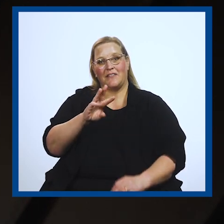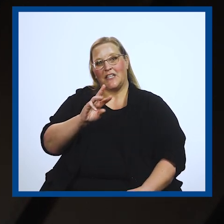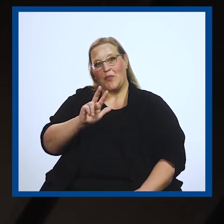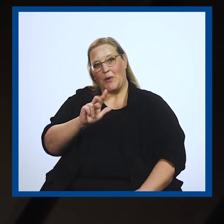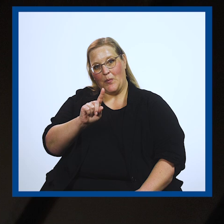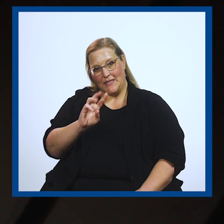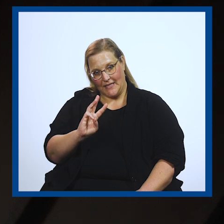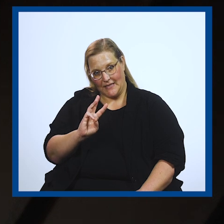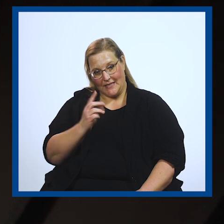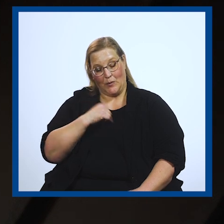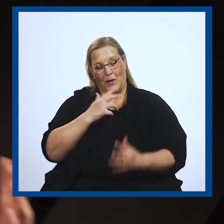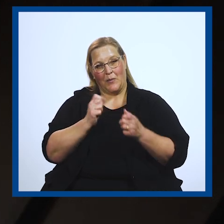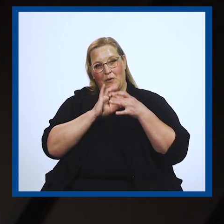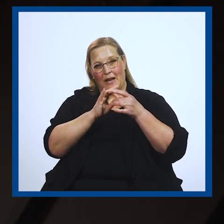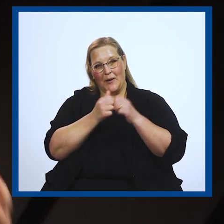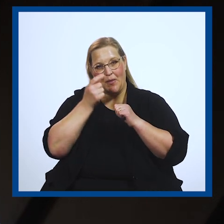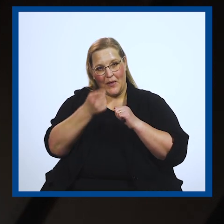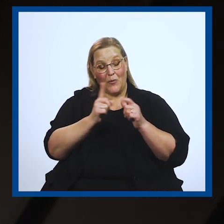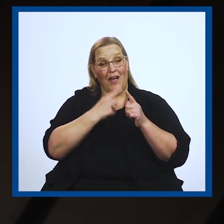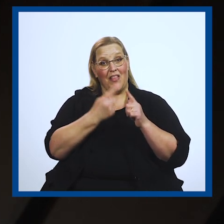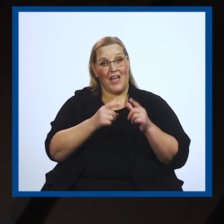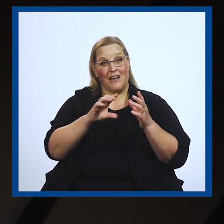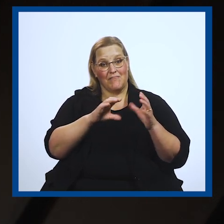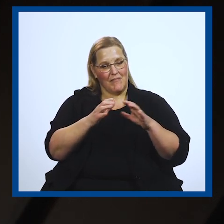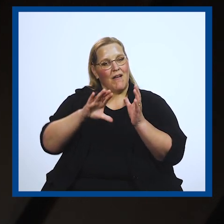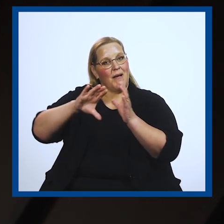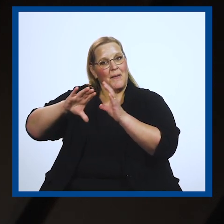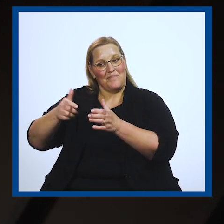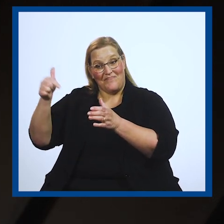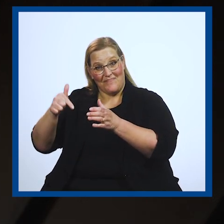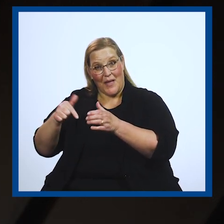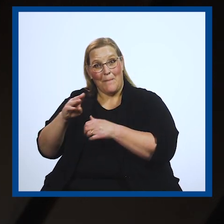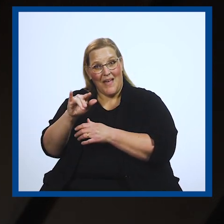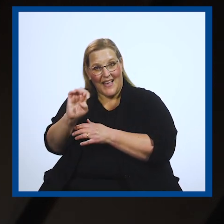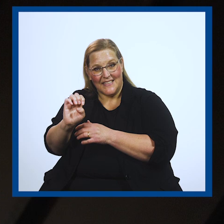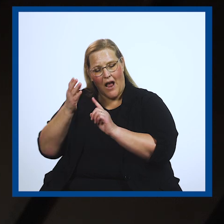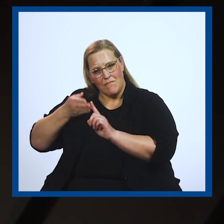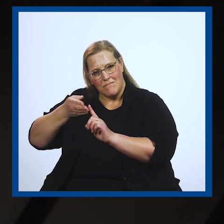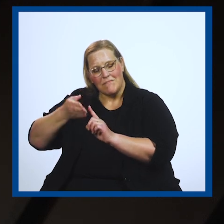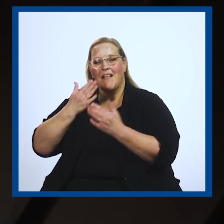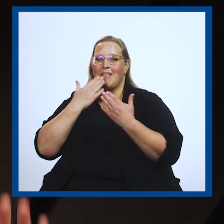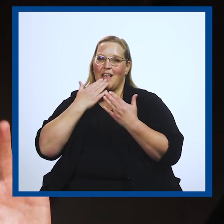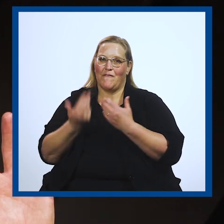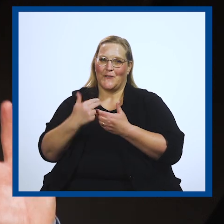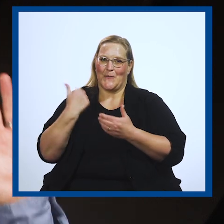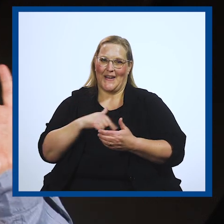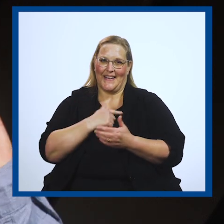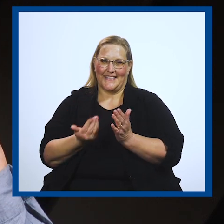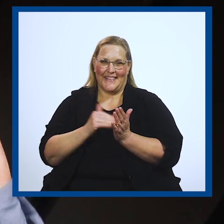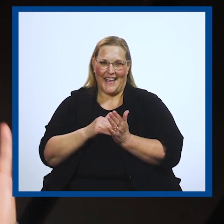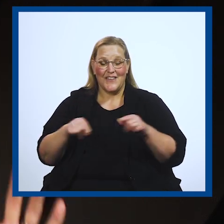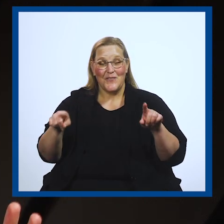56316. We want to connect with you. And then for our Bayside Court, thank you for joining us. And we want to say,